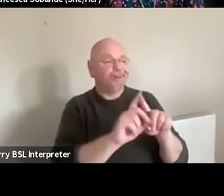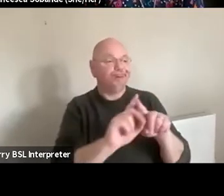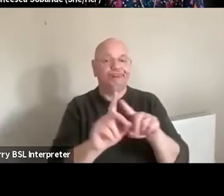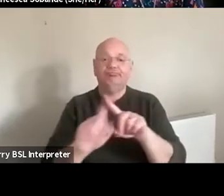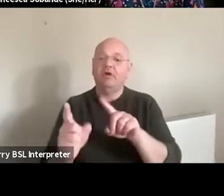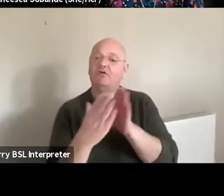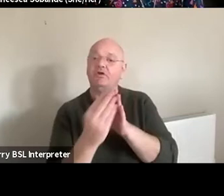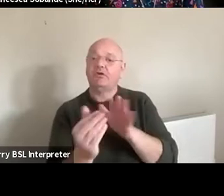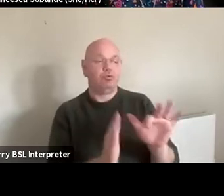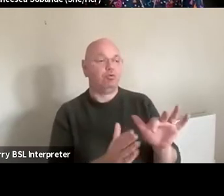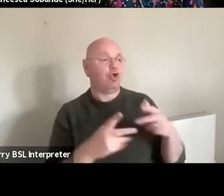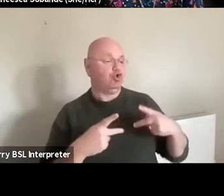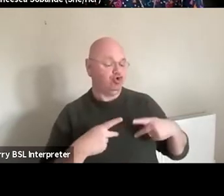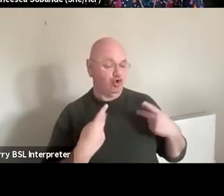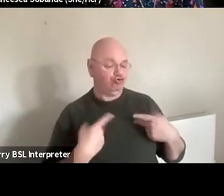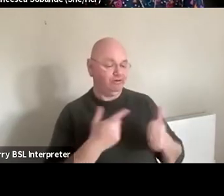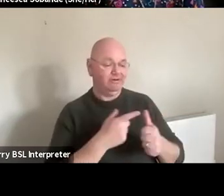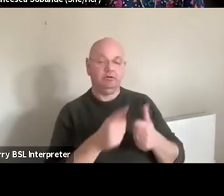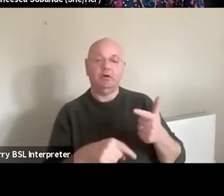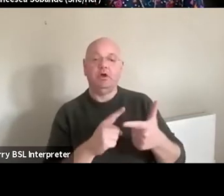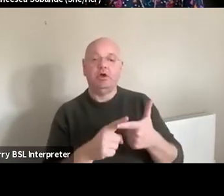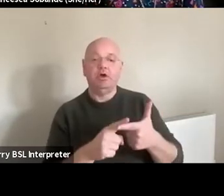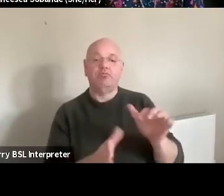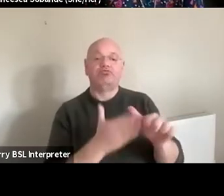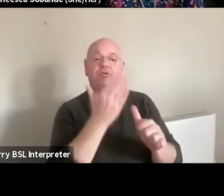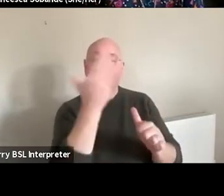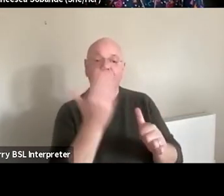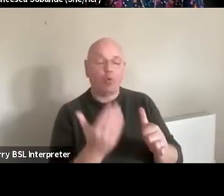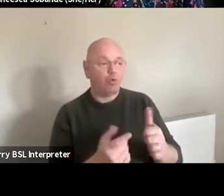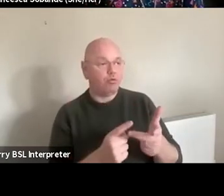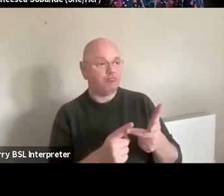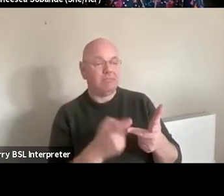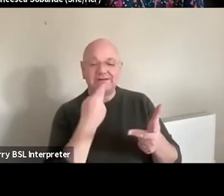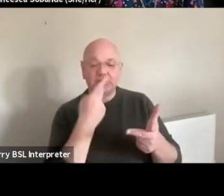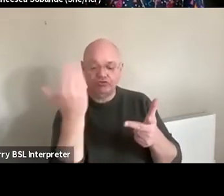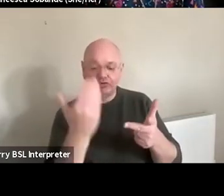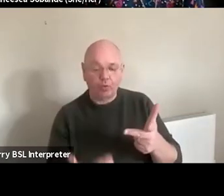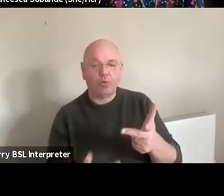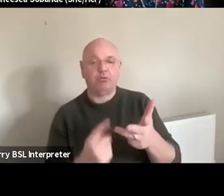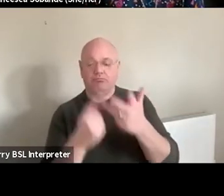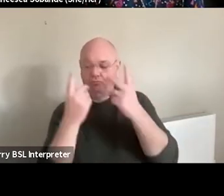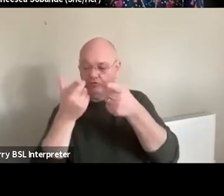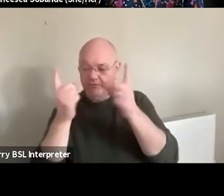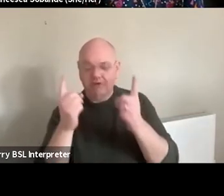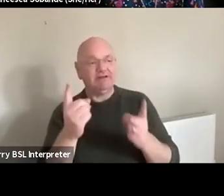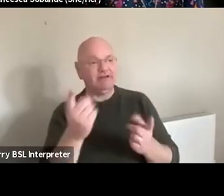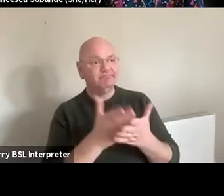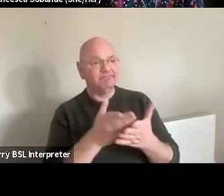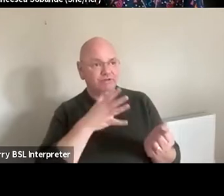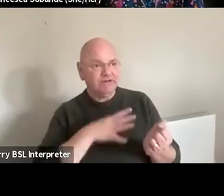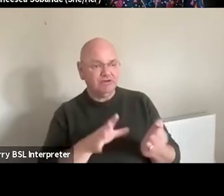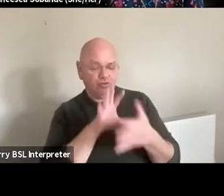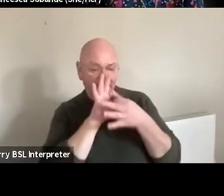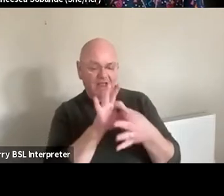school, from nursery even, to university, the constant need in the way in which we engage within the education